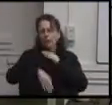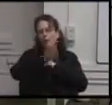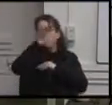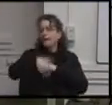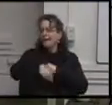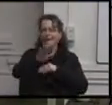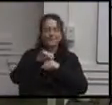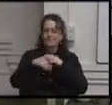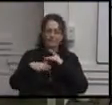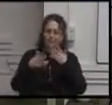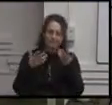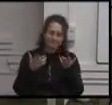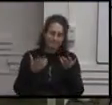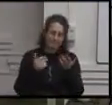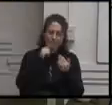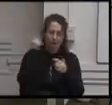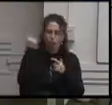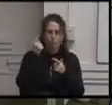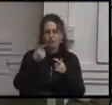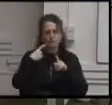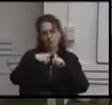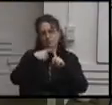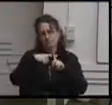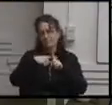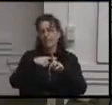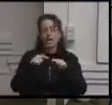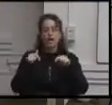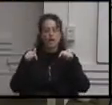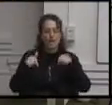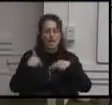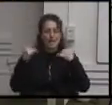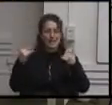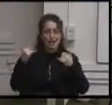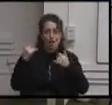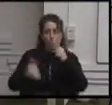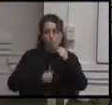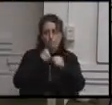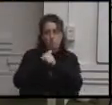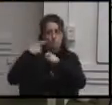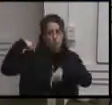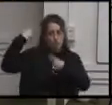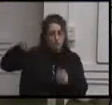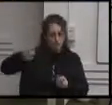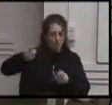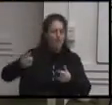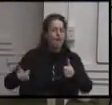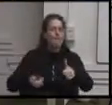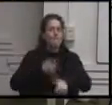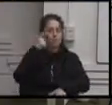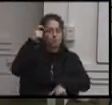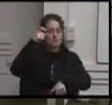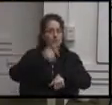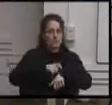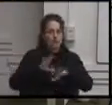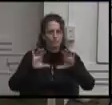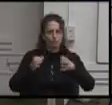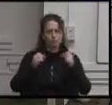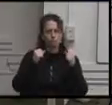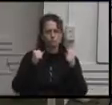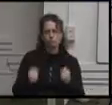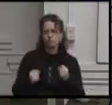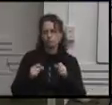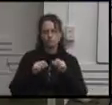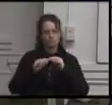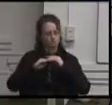successful. And this is the first really consistent effort, and we almost floundered, but I think we're back on